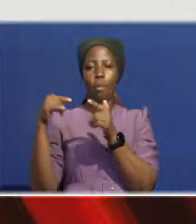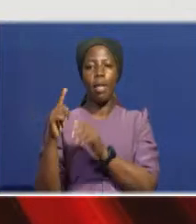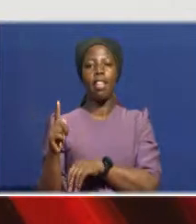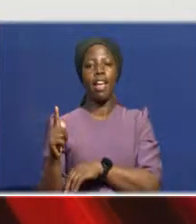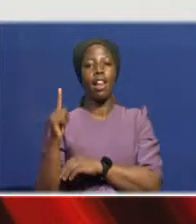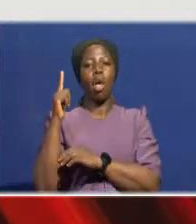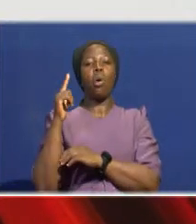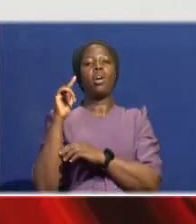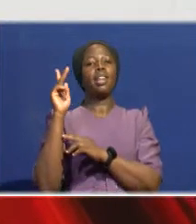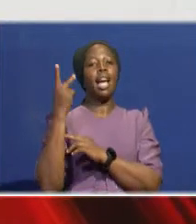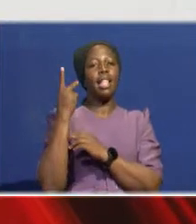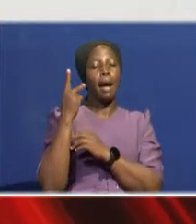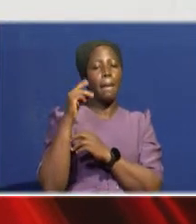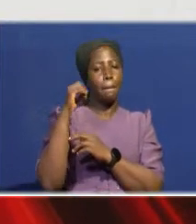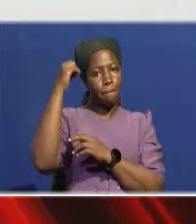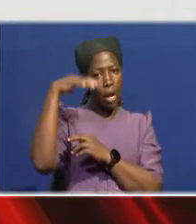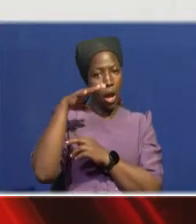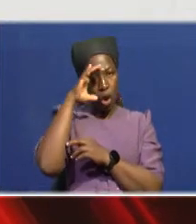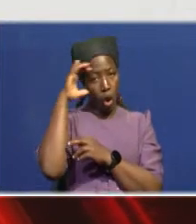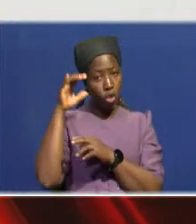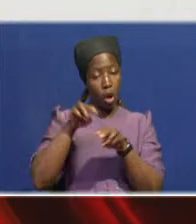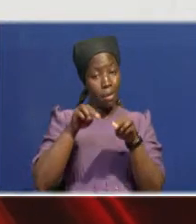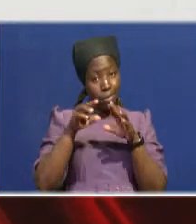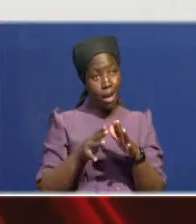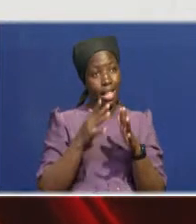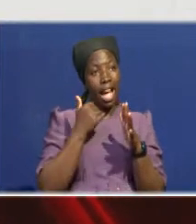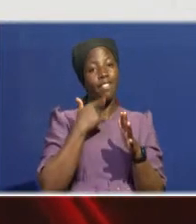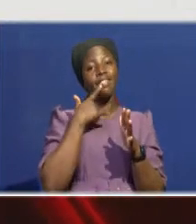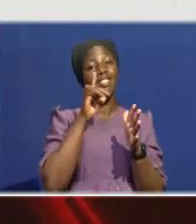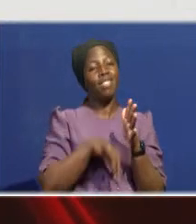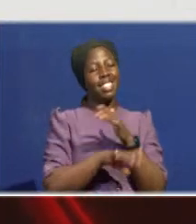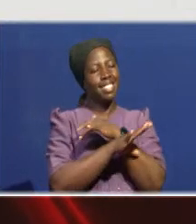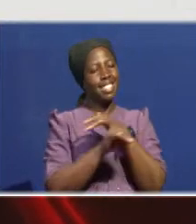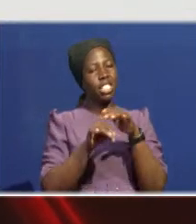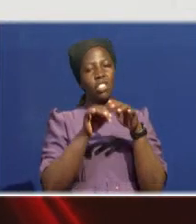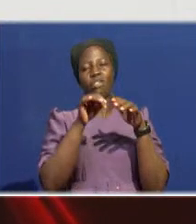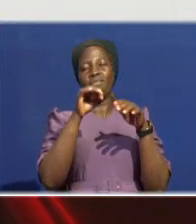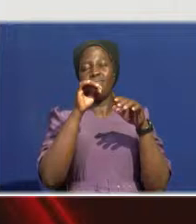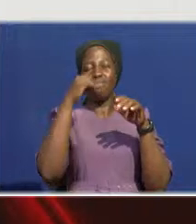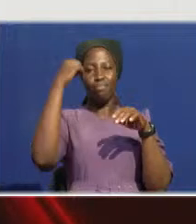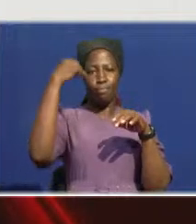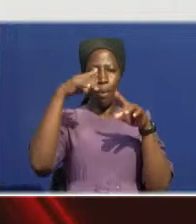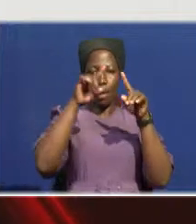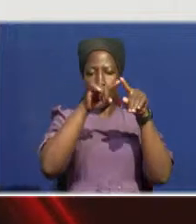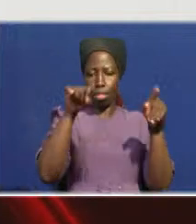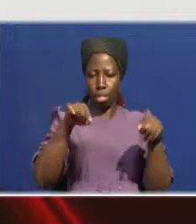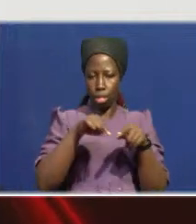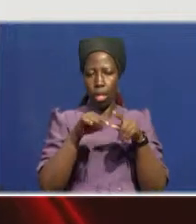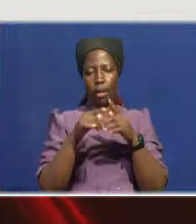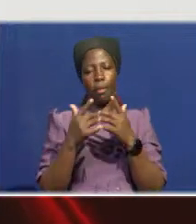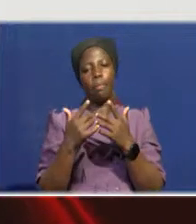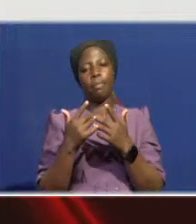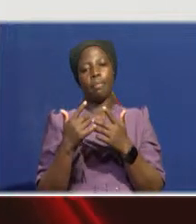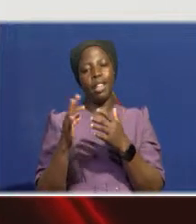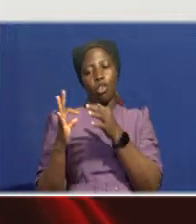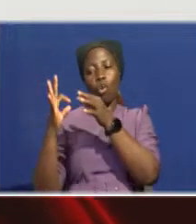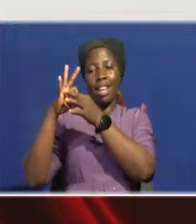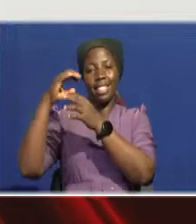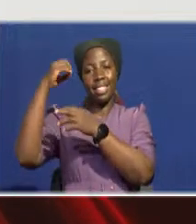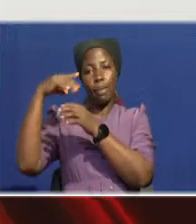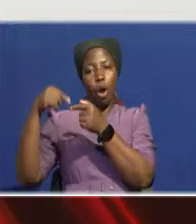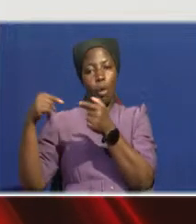that is Finesse Marete, says vandalism of transformers and illegal electricity connection cost the utility